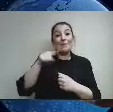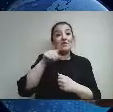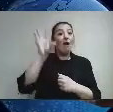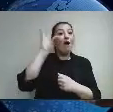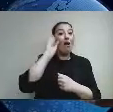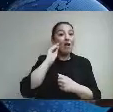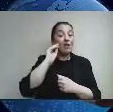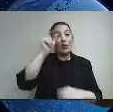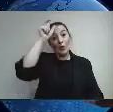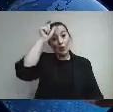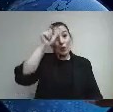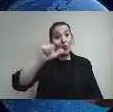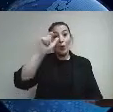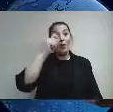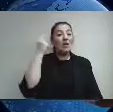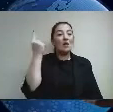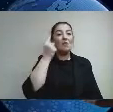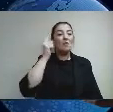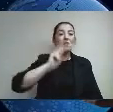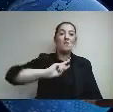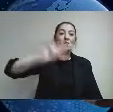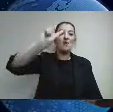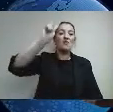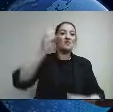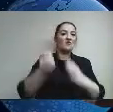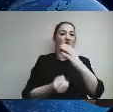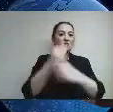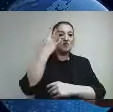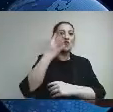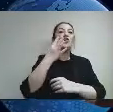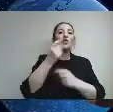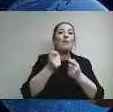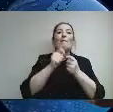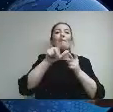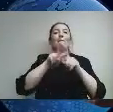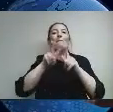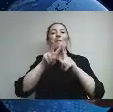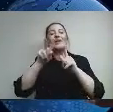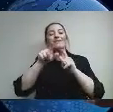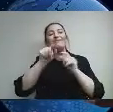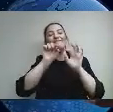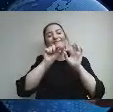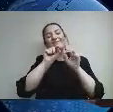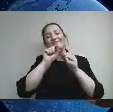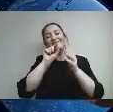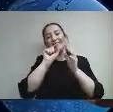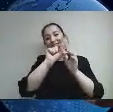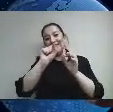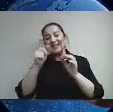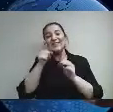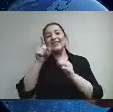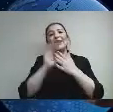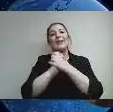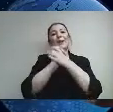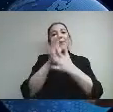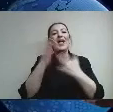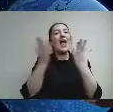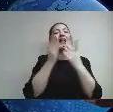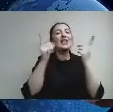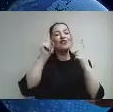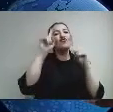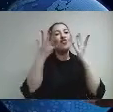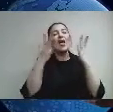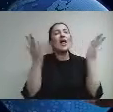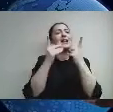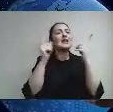is coming out from Turkey called Blind Look. And in many countries of the world, I hope you're going to bring